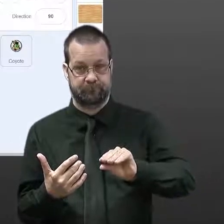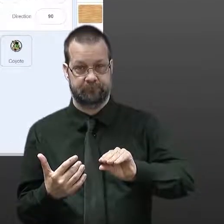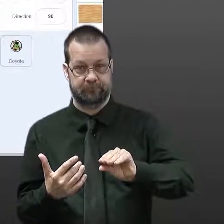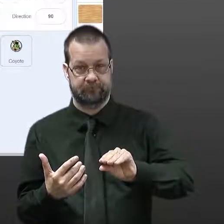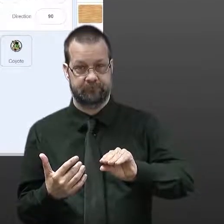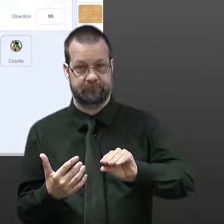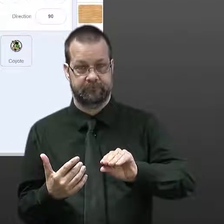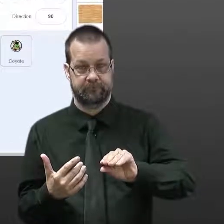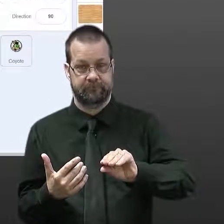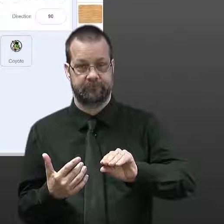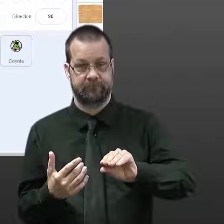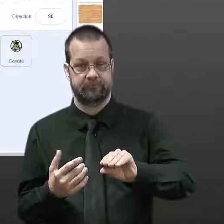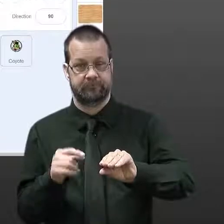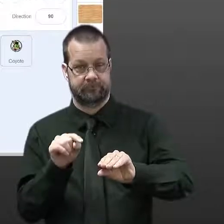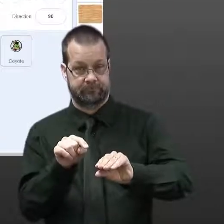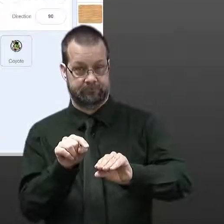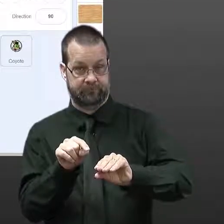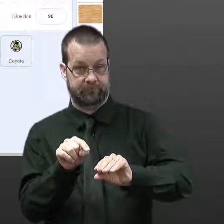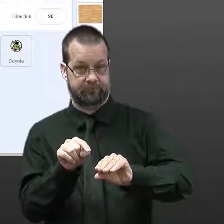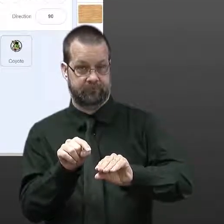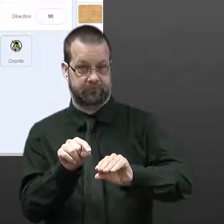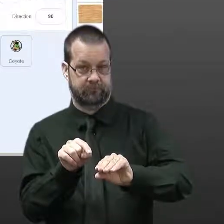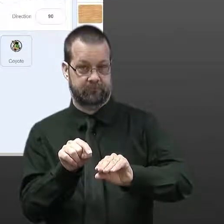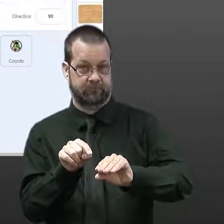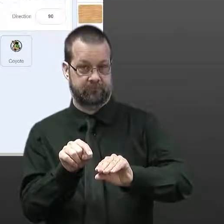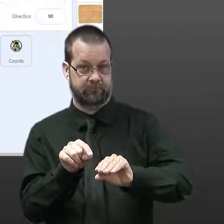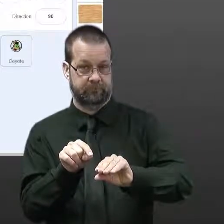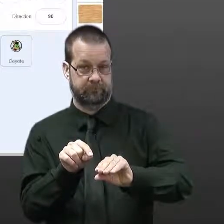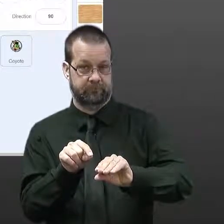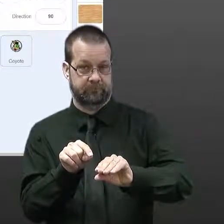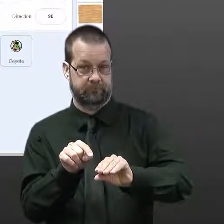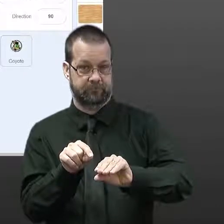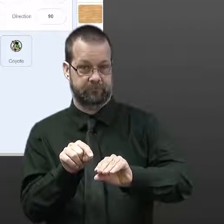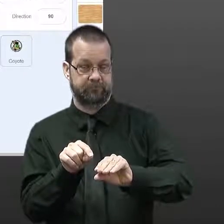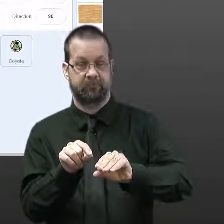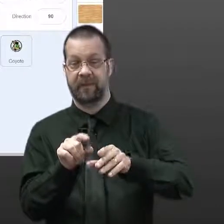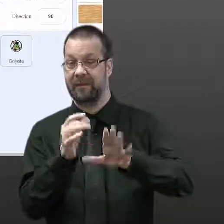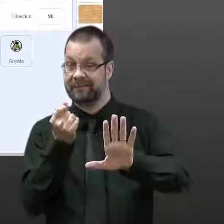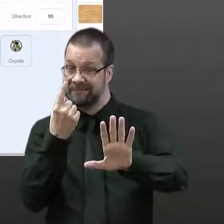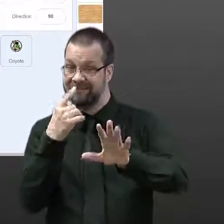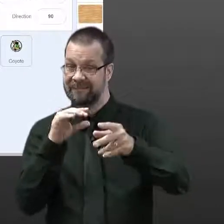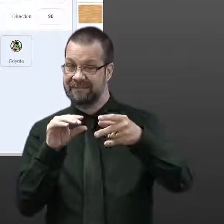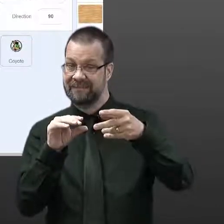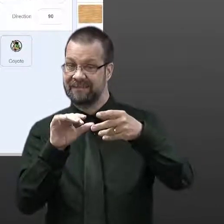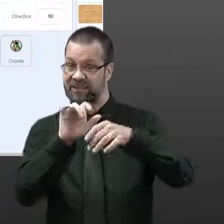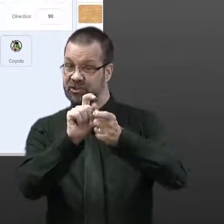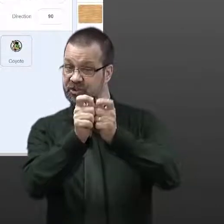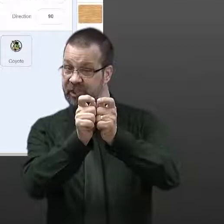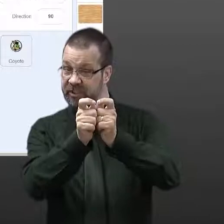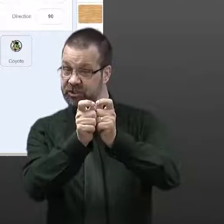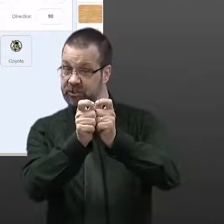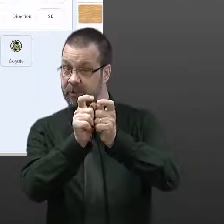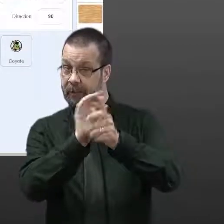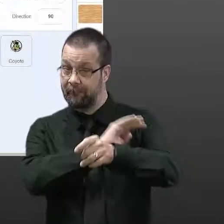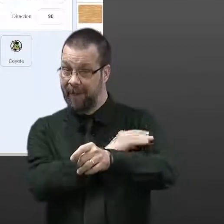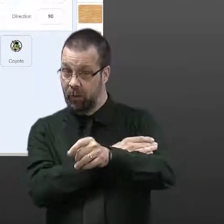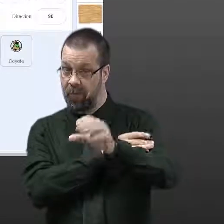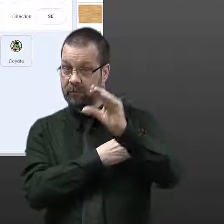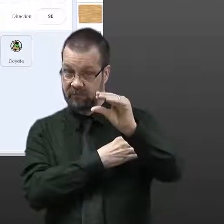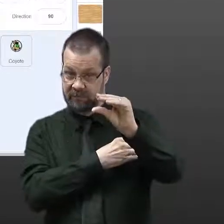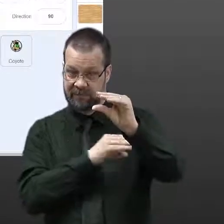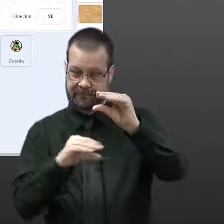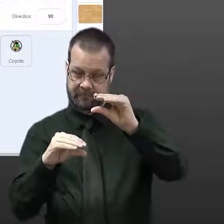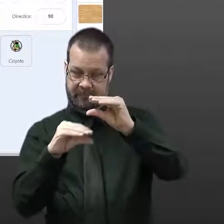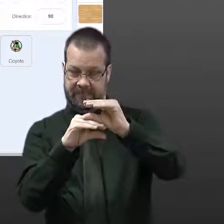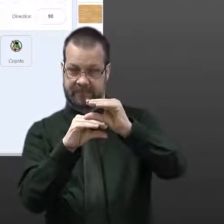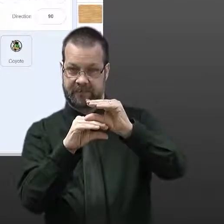So in control at the very top, there's a wait block. You can grab this wait block and attach it right underneath